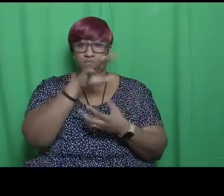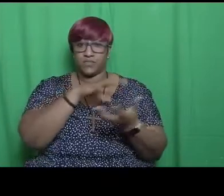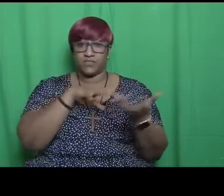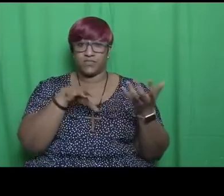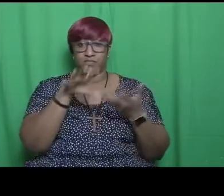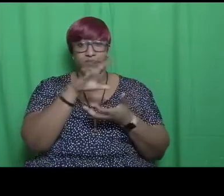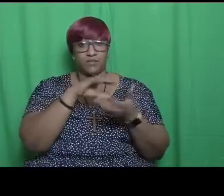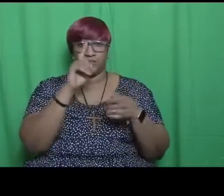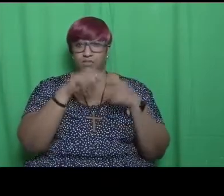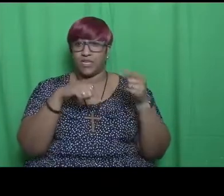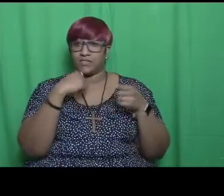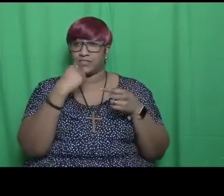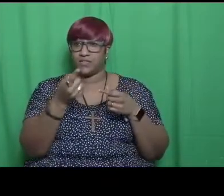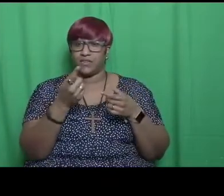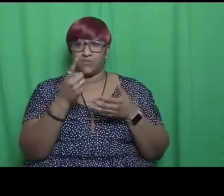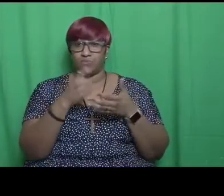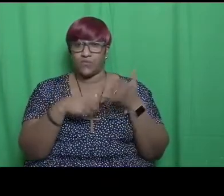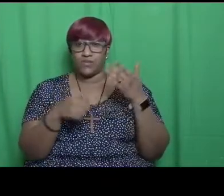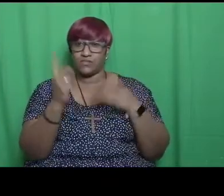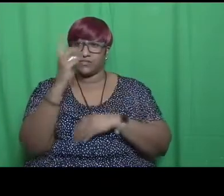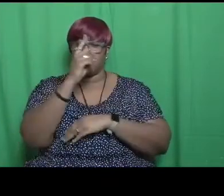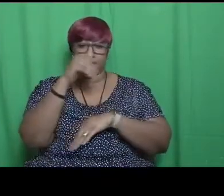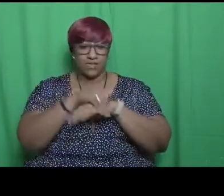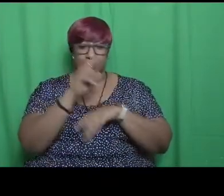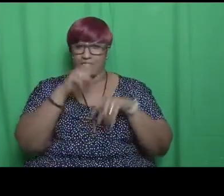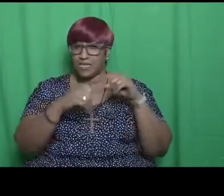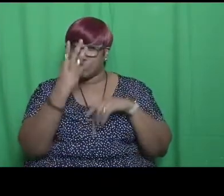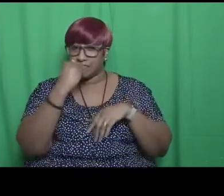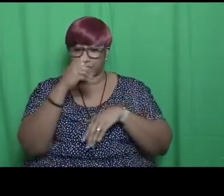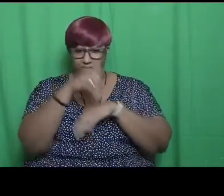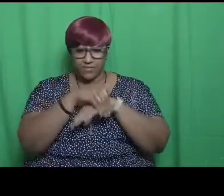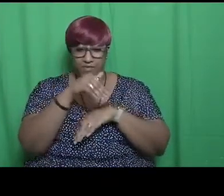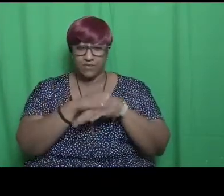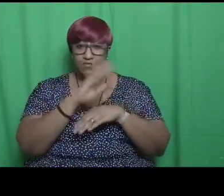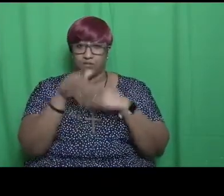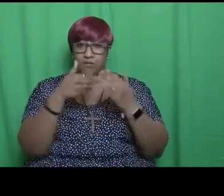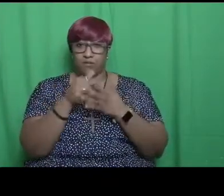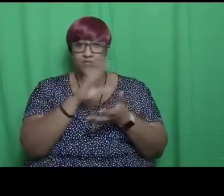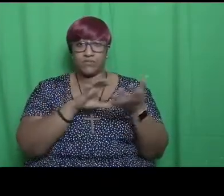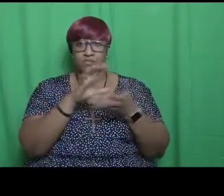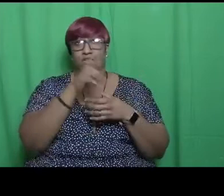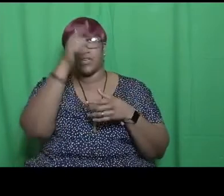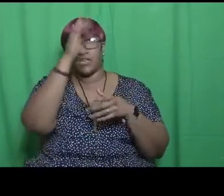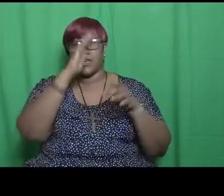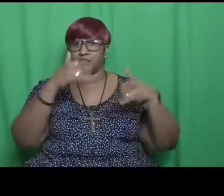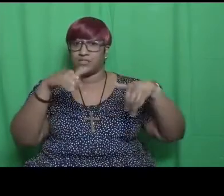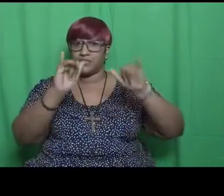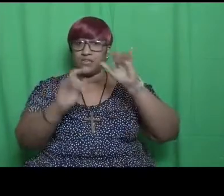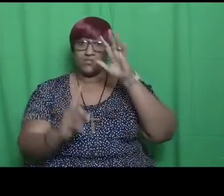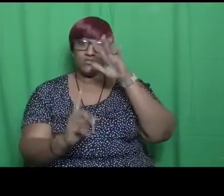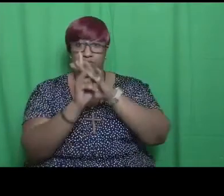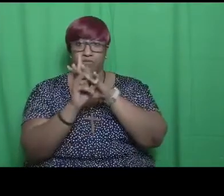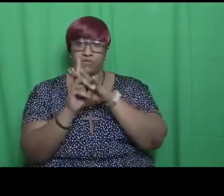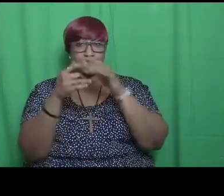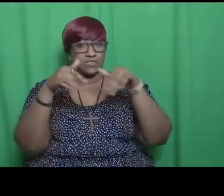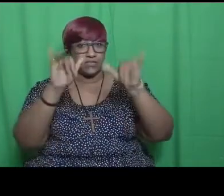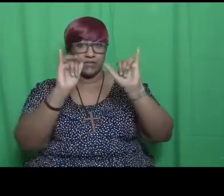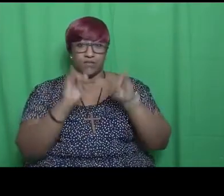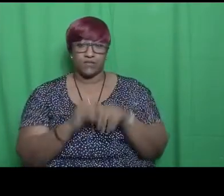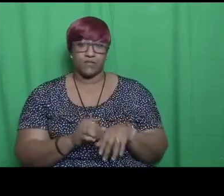you can't tell night from day, you can't sleep at night, you all jacked up, and God still shows up. Order.